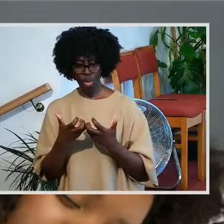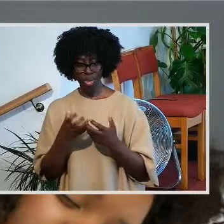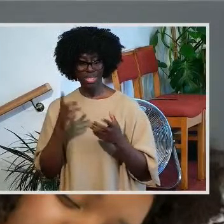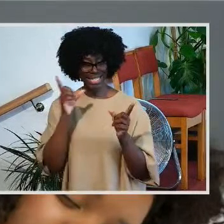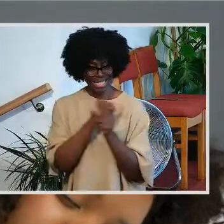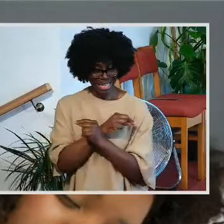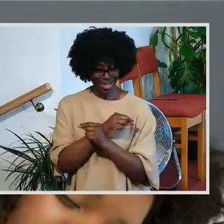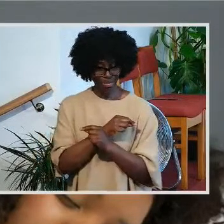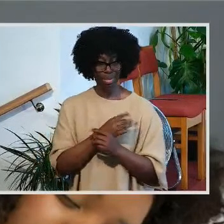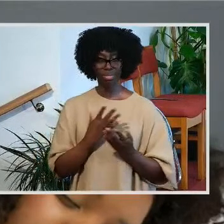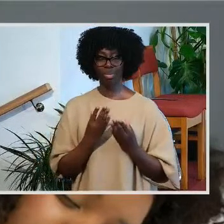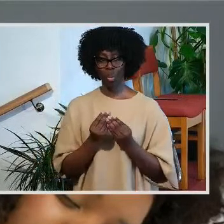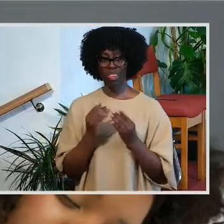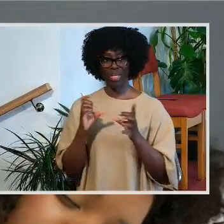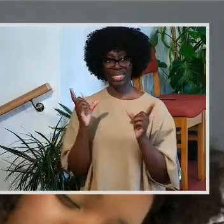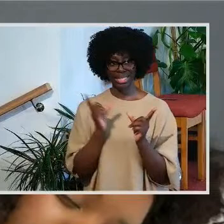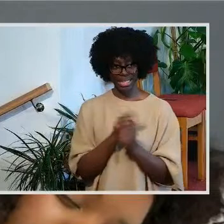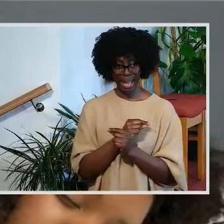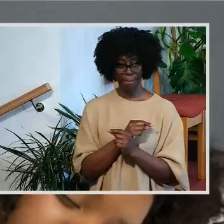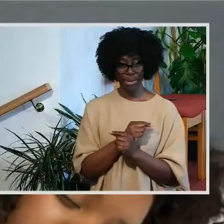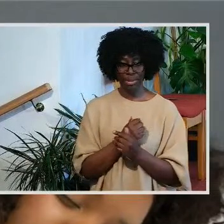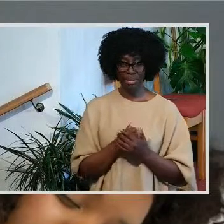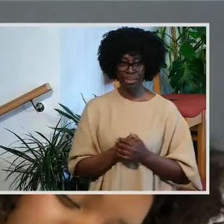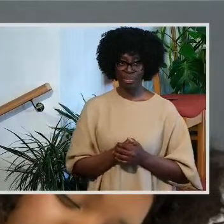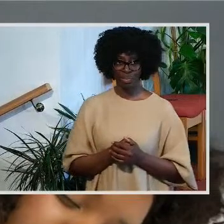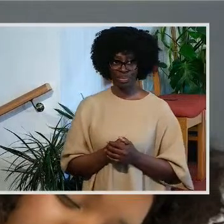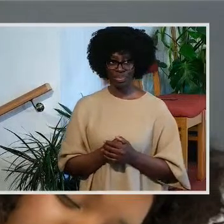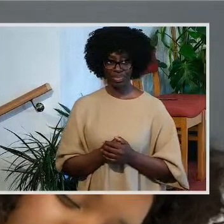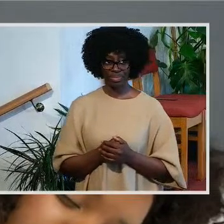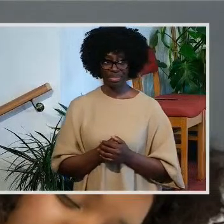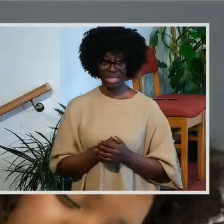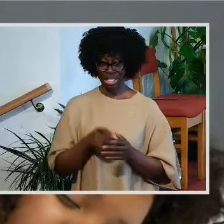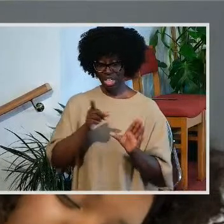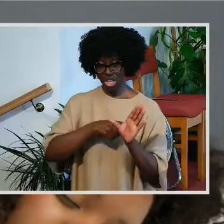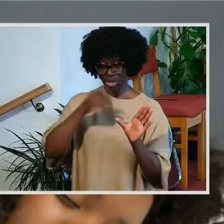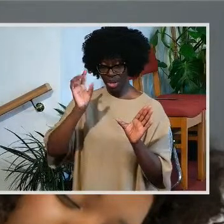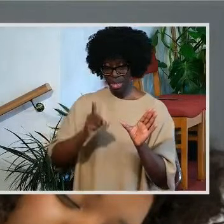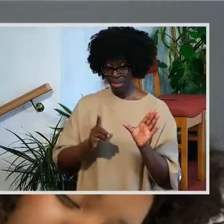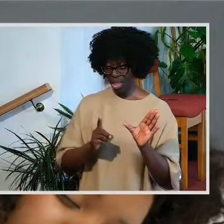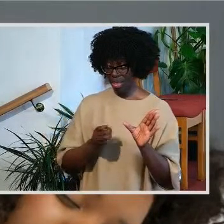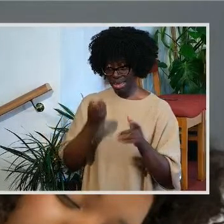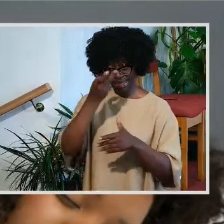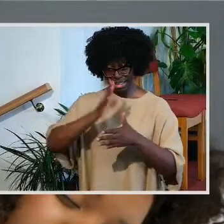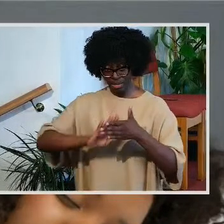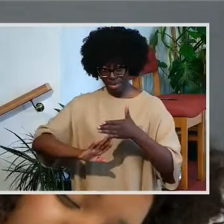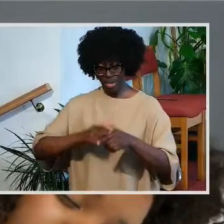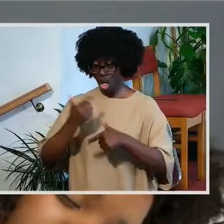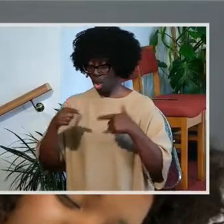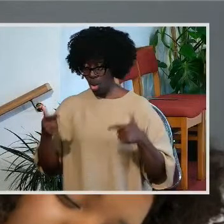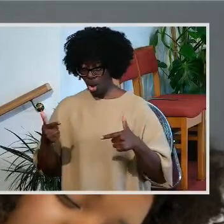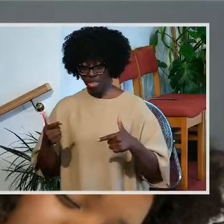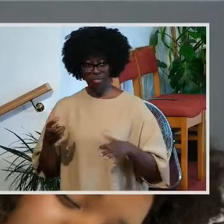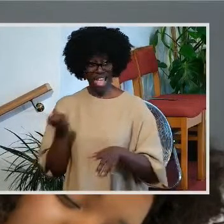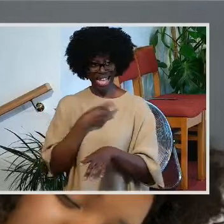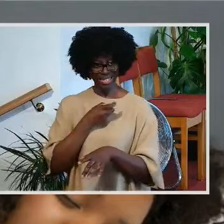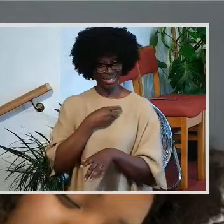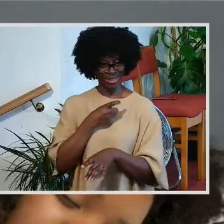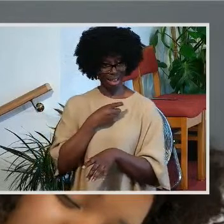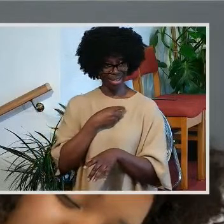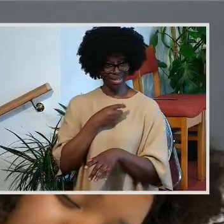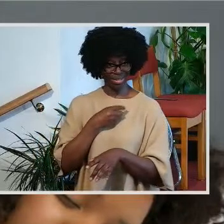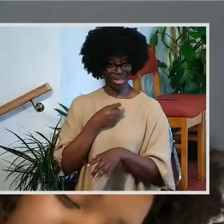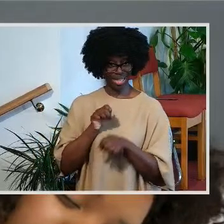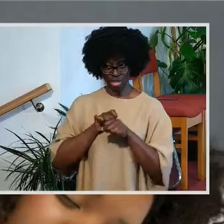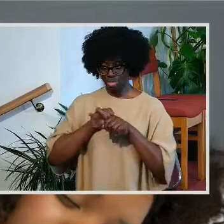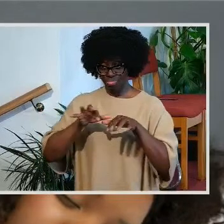thinking of especially young people, we've got an anxiety epidemic that's in younger people. And a lot of it is because young people and